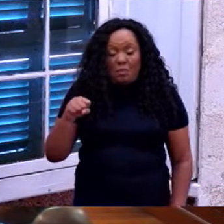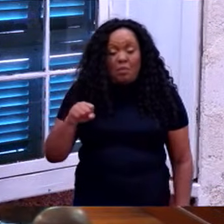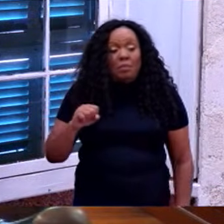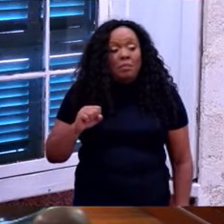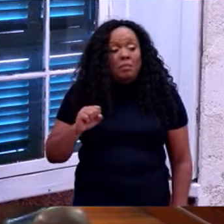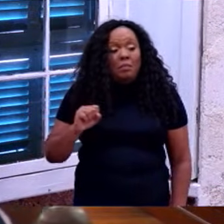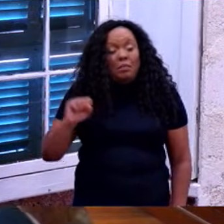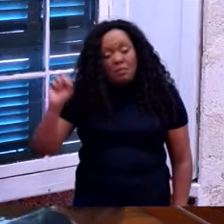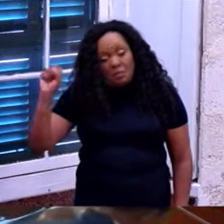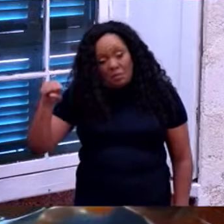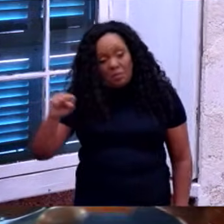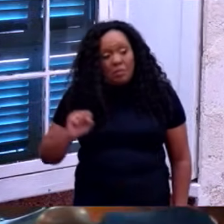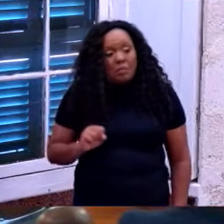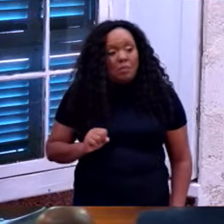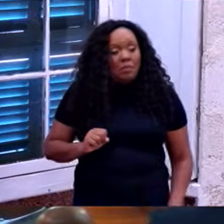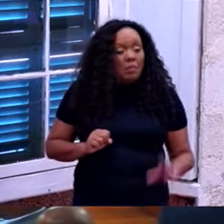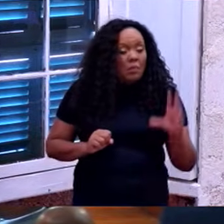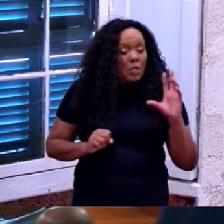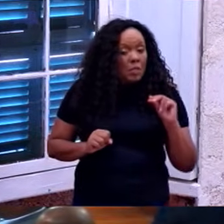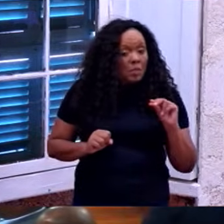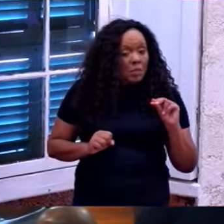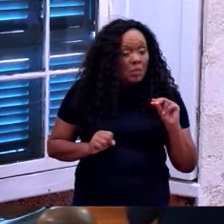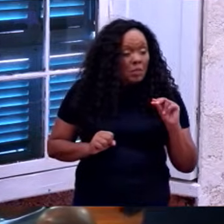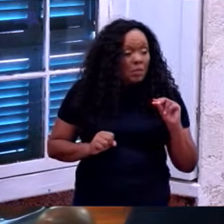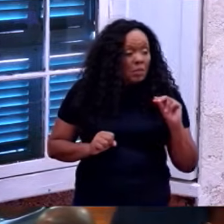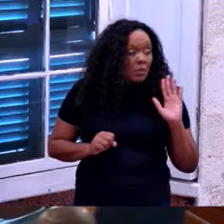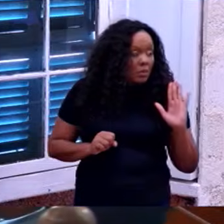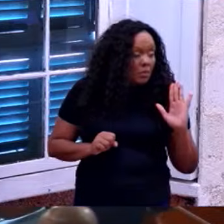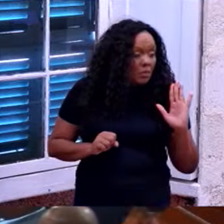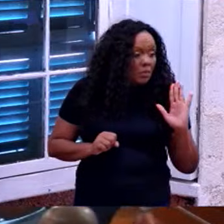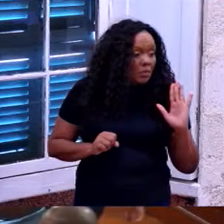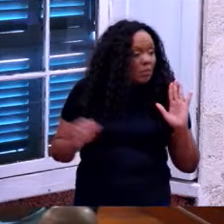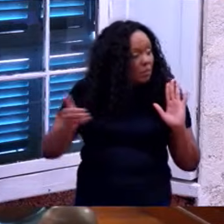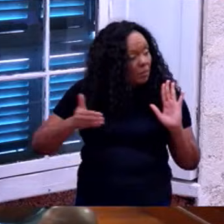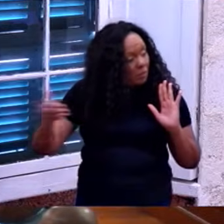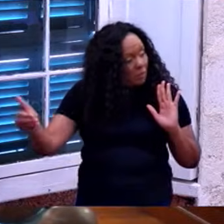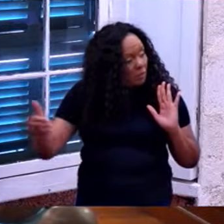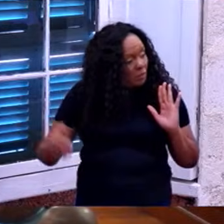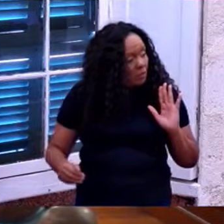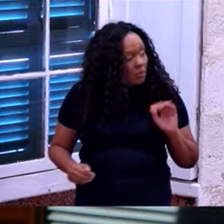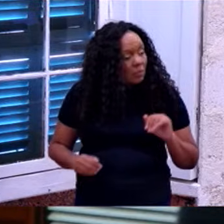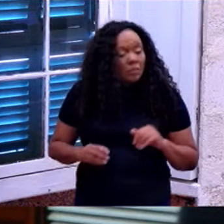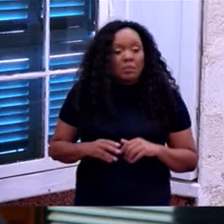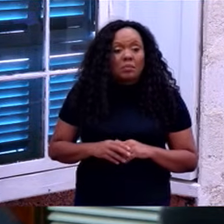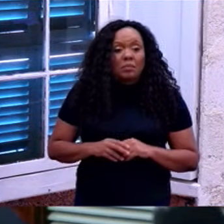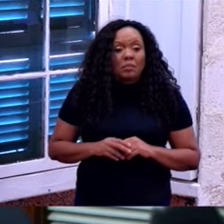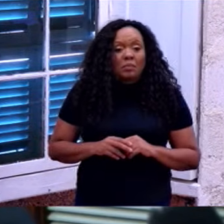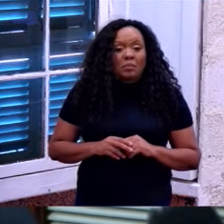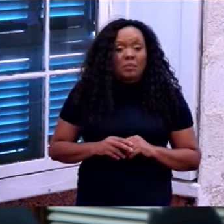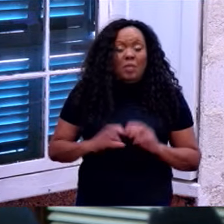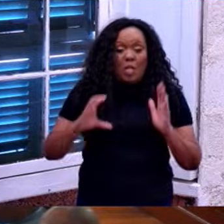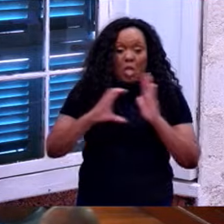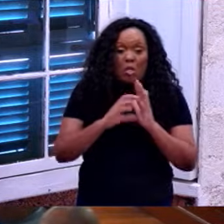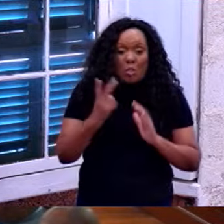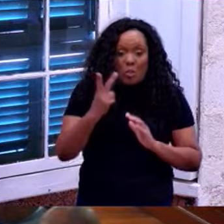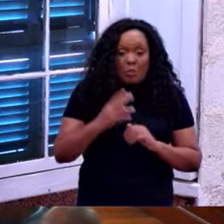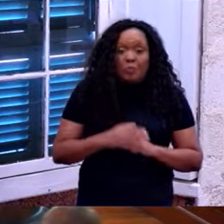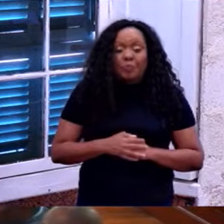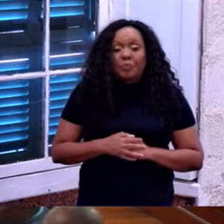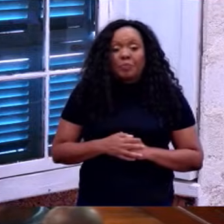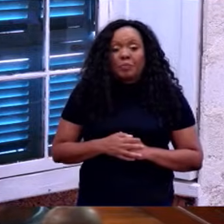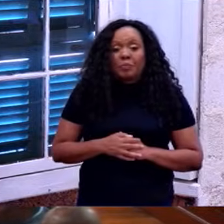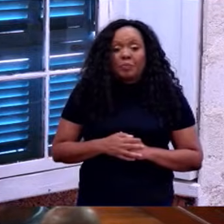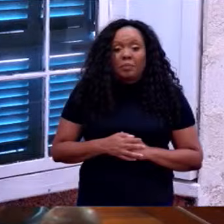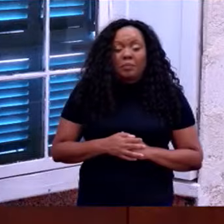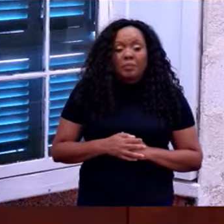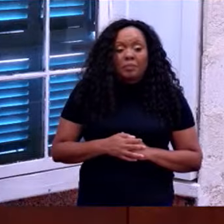aye? Those against, would you please say no? The ayes have it. Clause 2. Madam Chair, I also beg